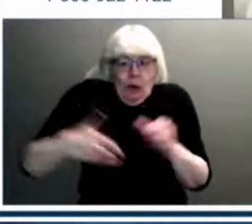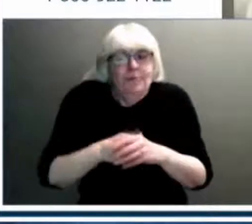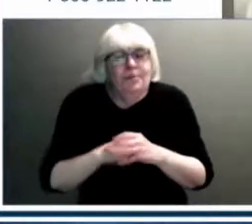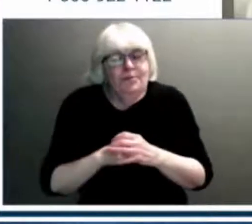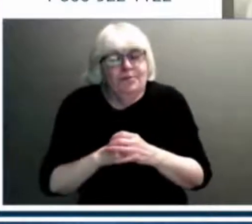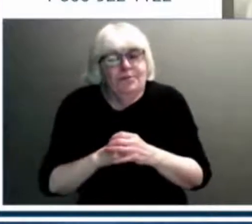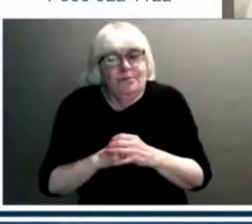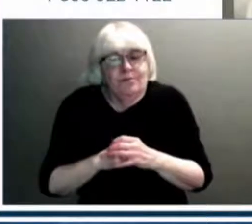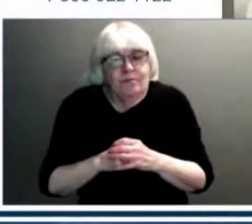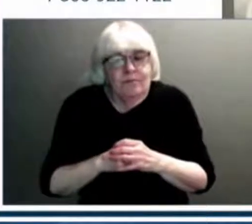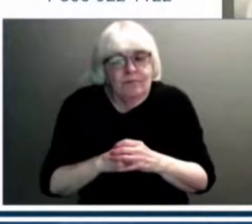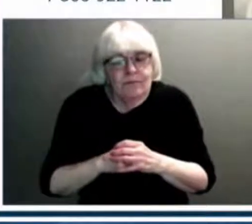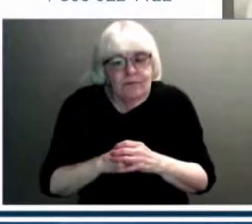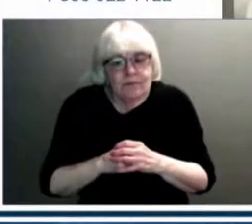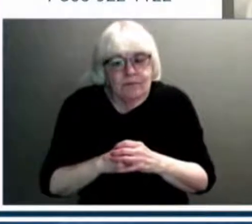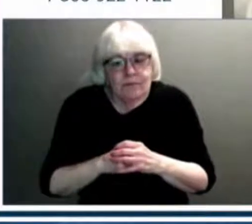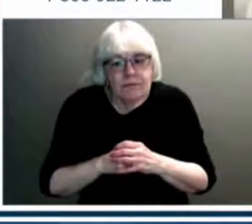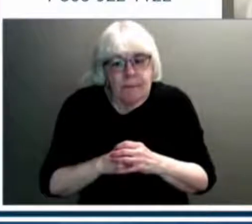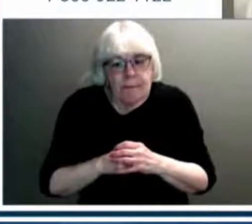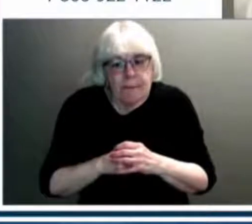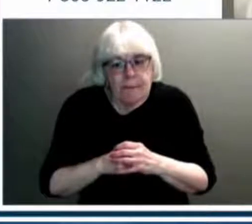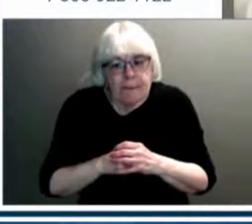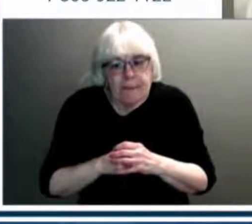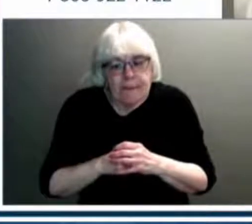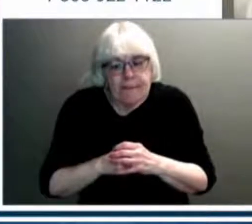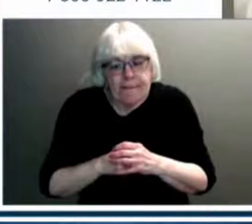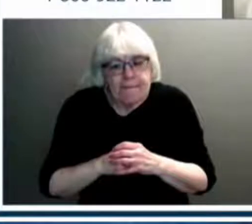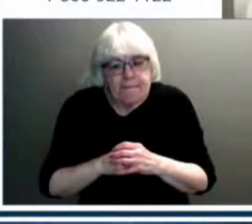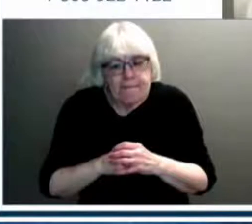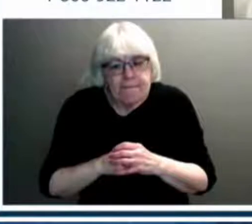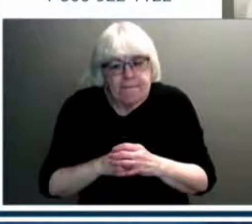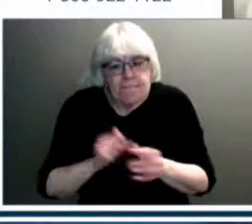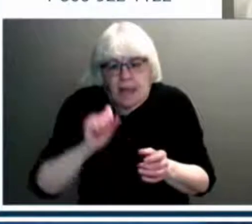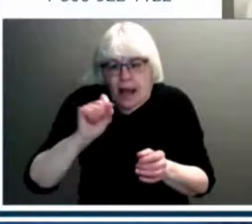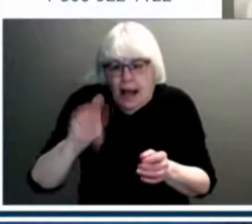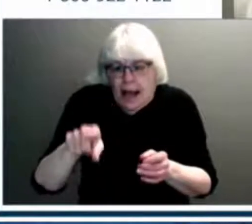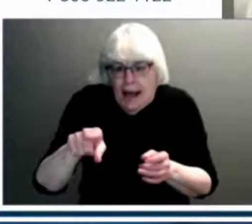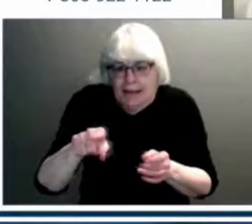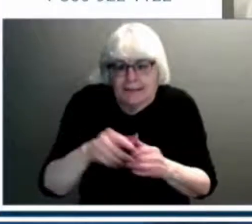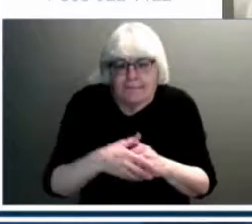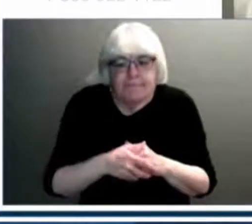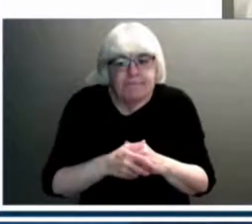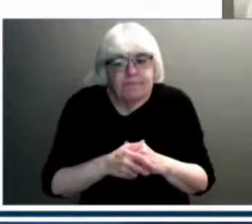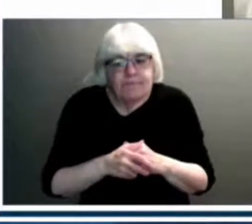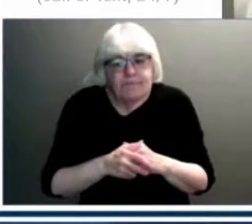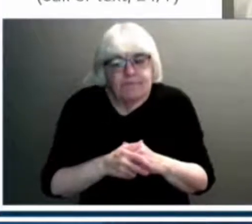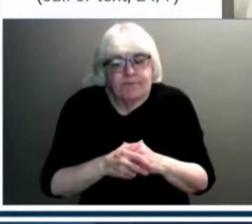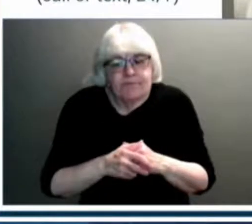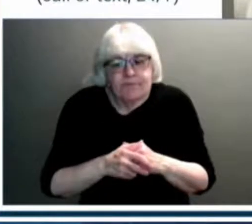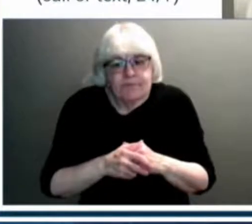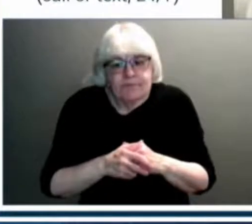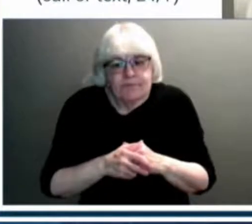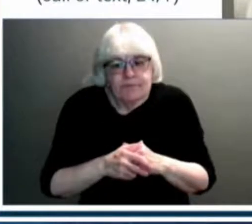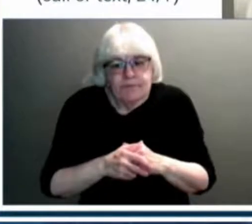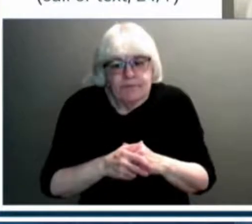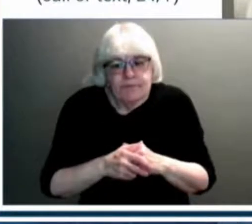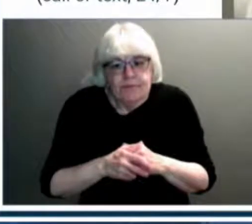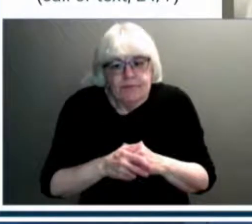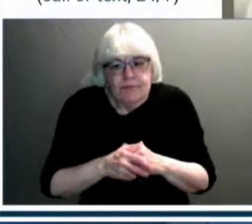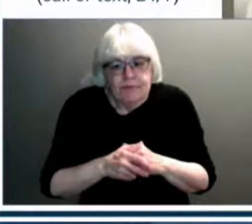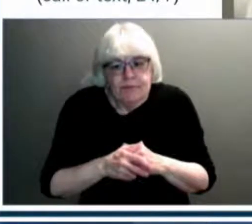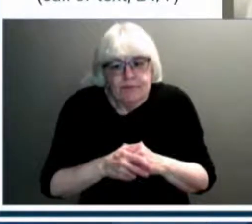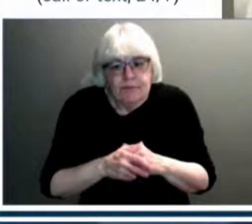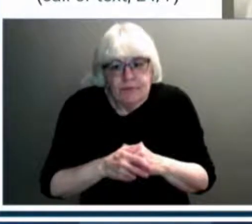mandatory vaccination, but many jurisdictions are in favor with the rationale that unvaccinated people are representing